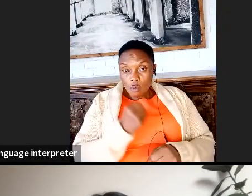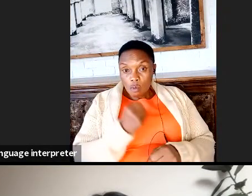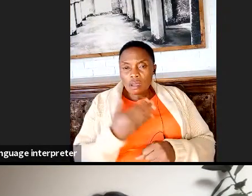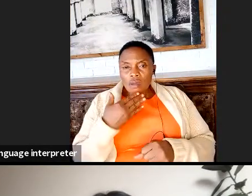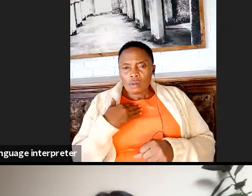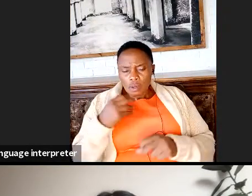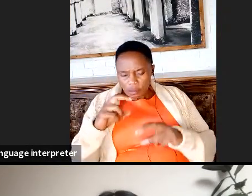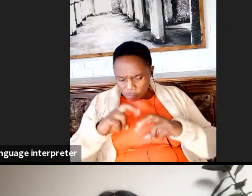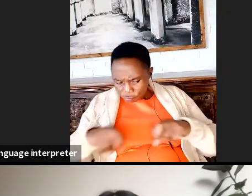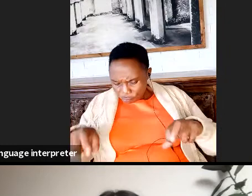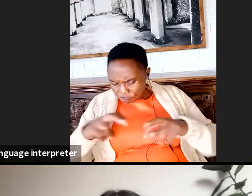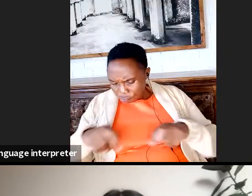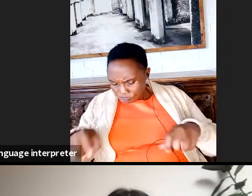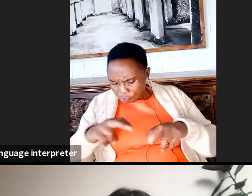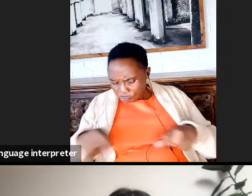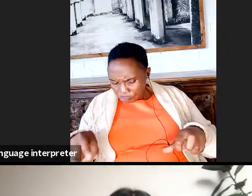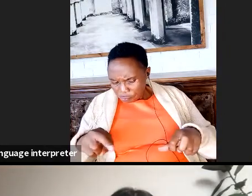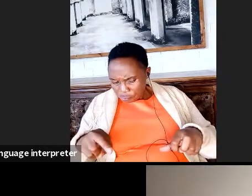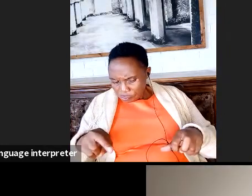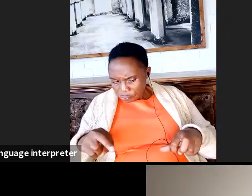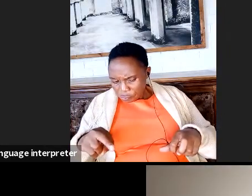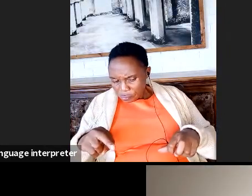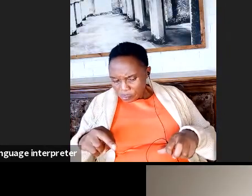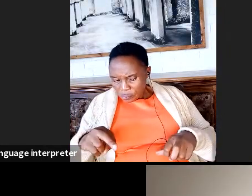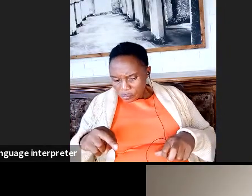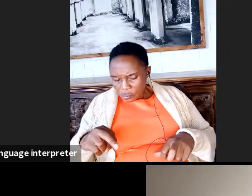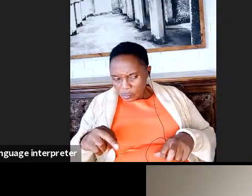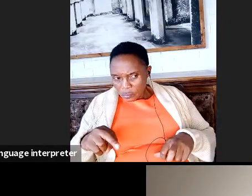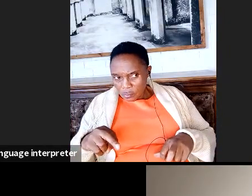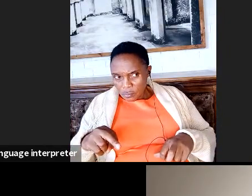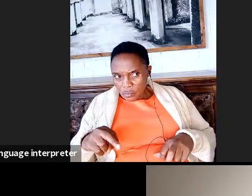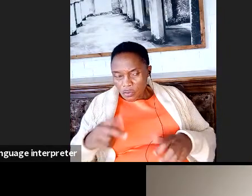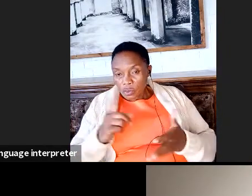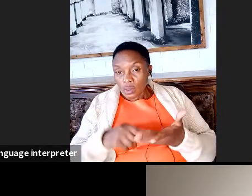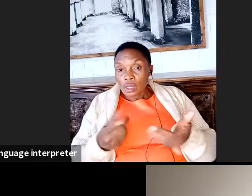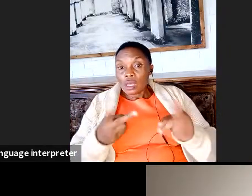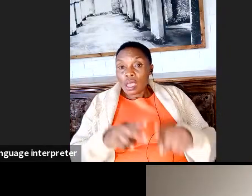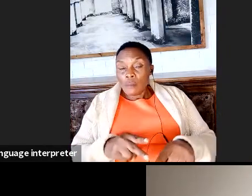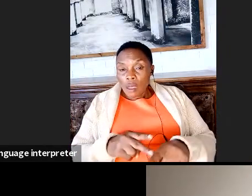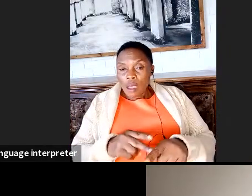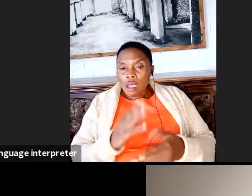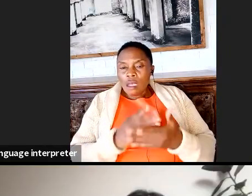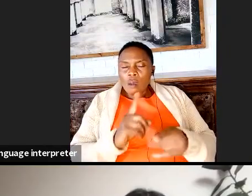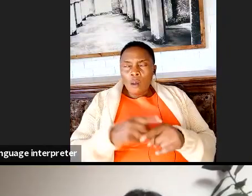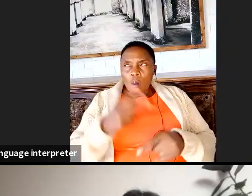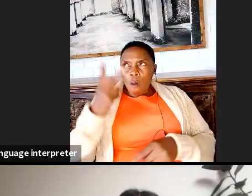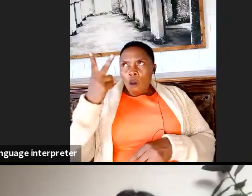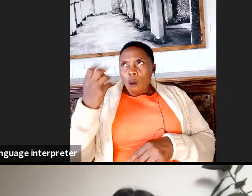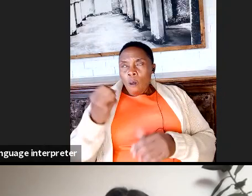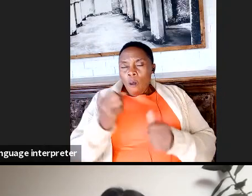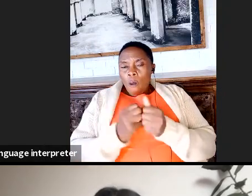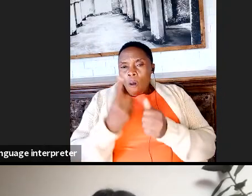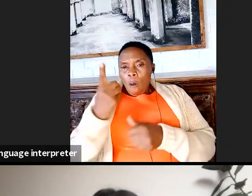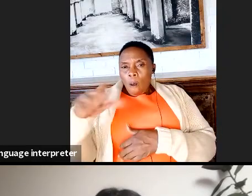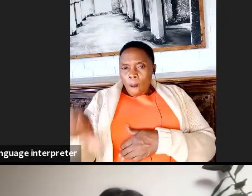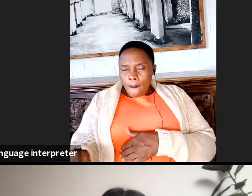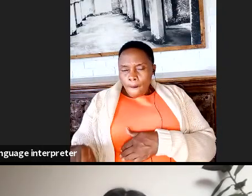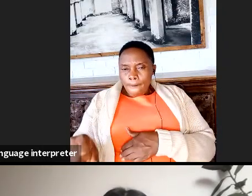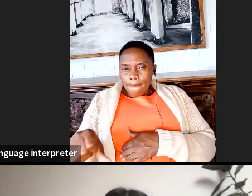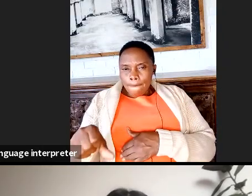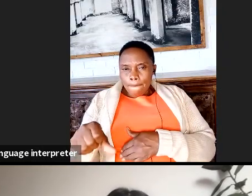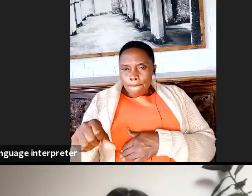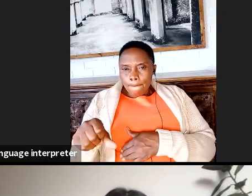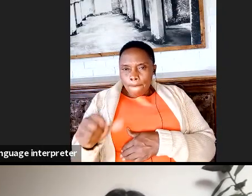of an e-transaction bill that was proposed in Sierra Leone, sometimes in 2019. The bill went to